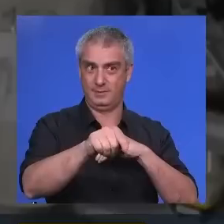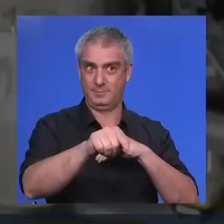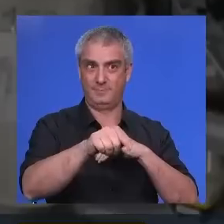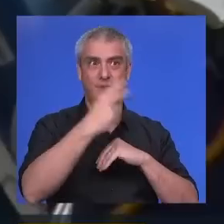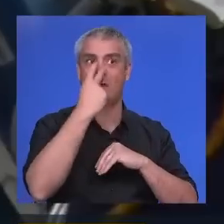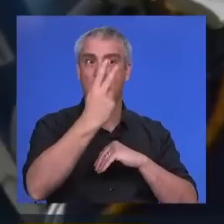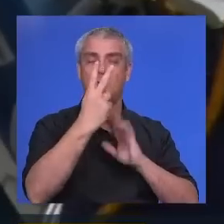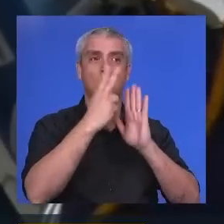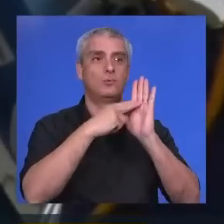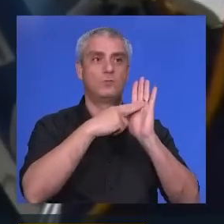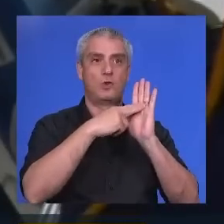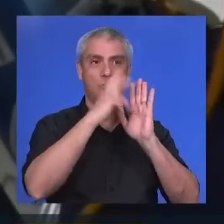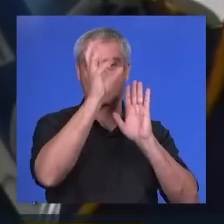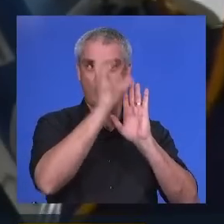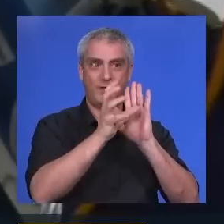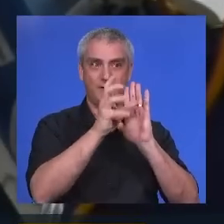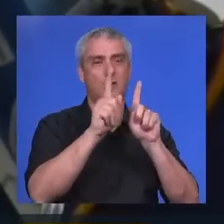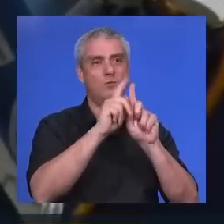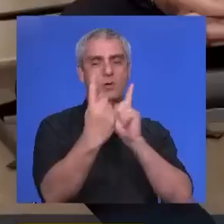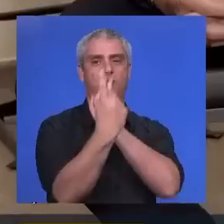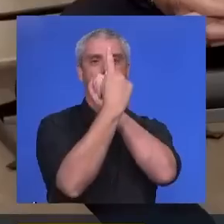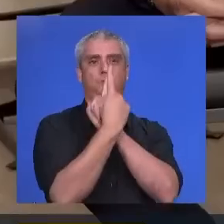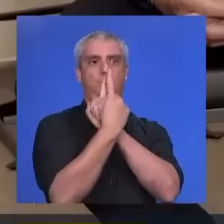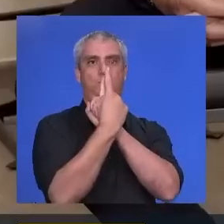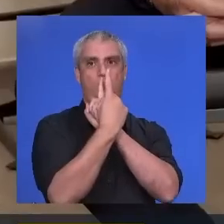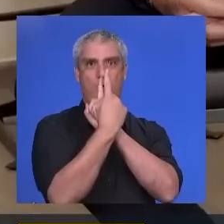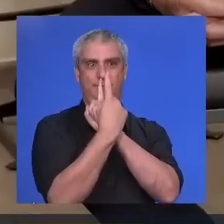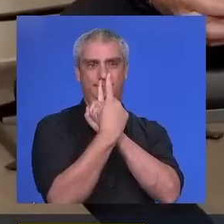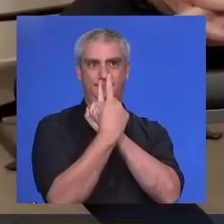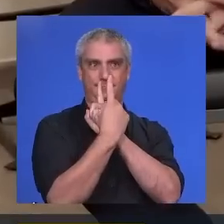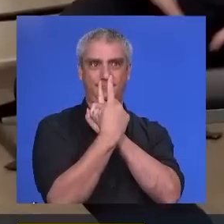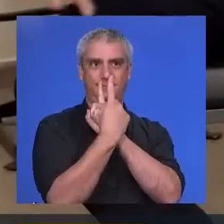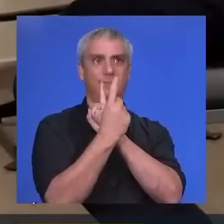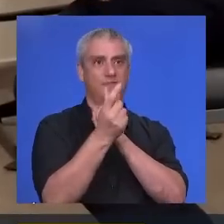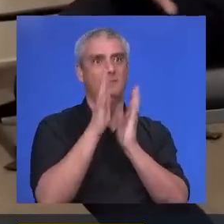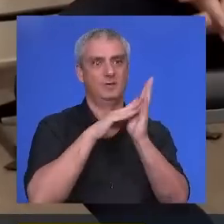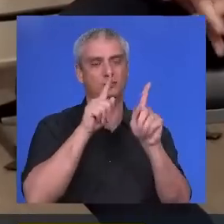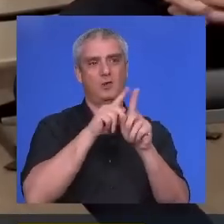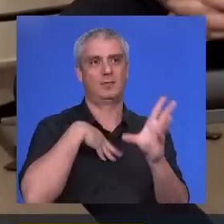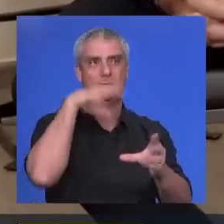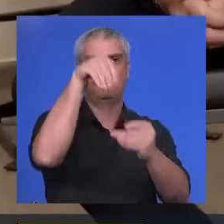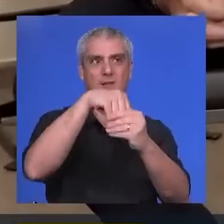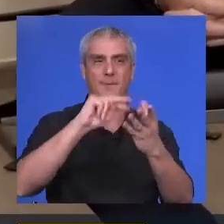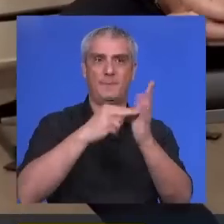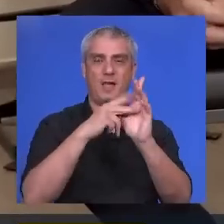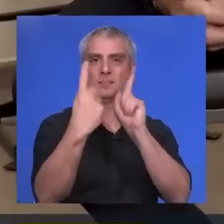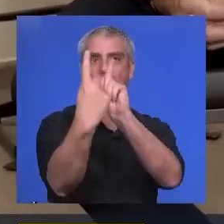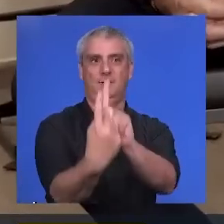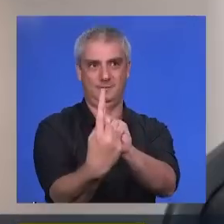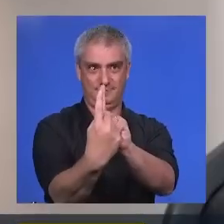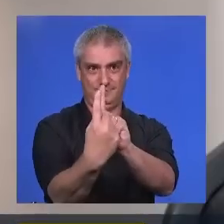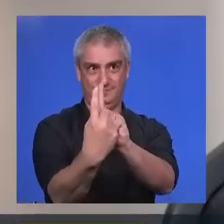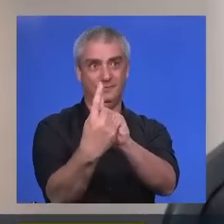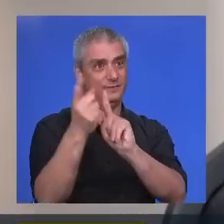holographic image of them as if they were standing right there. They had that same sense that that I was in the room with them as well, and I think that